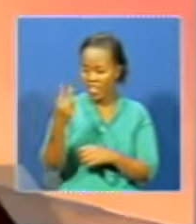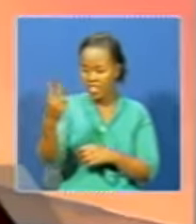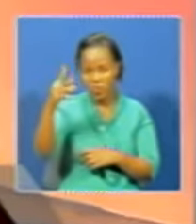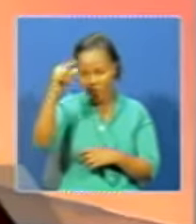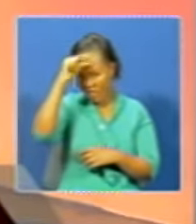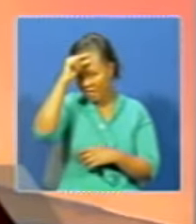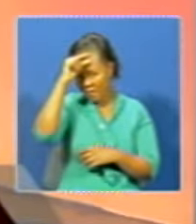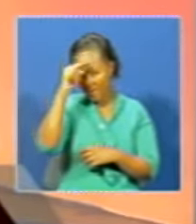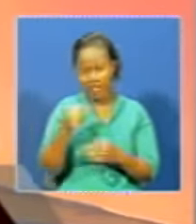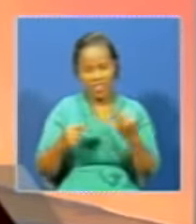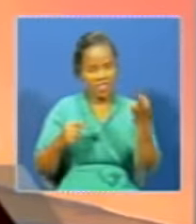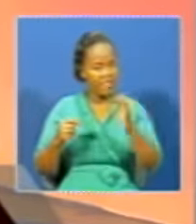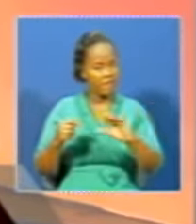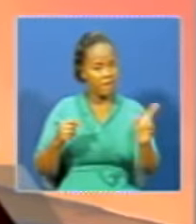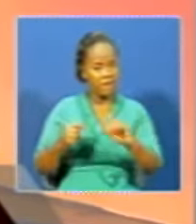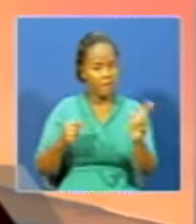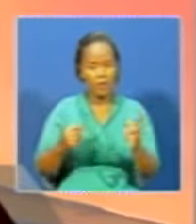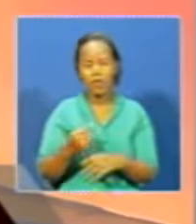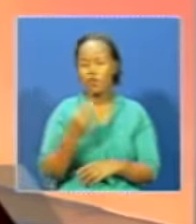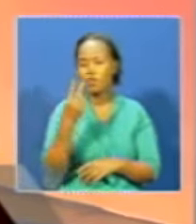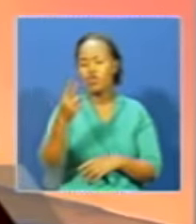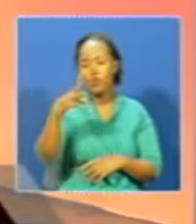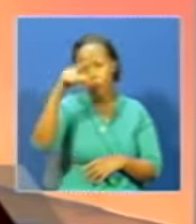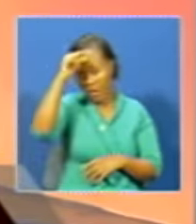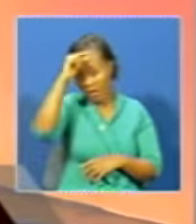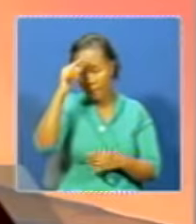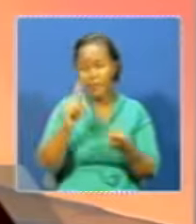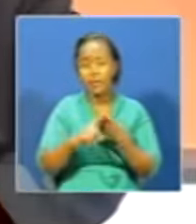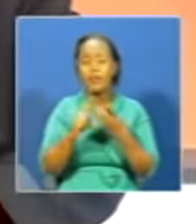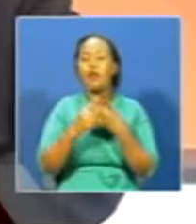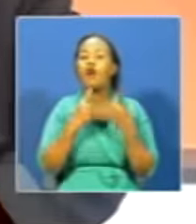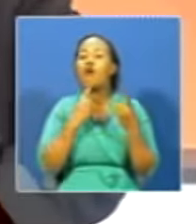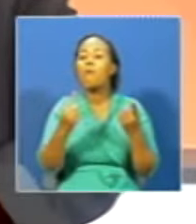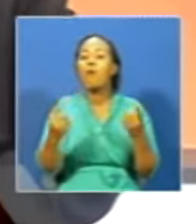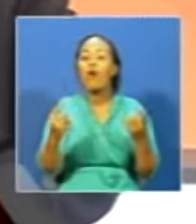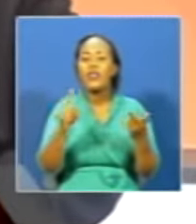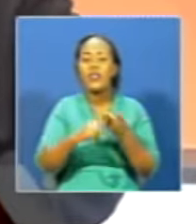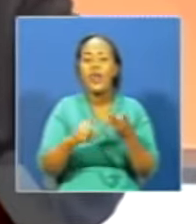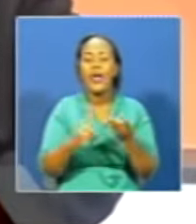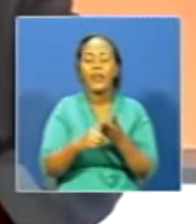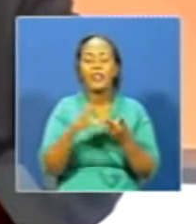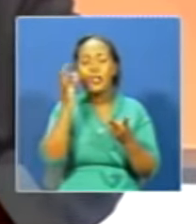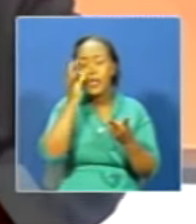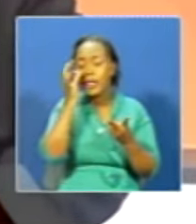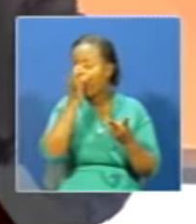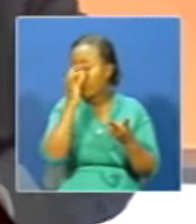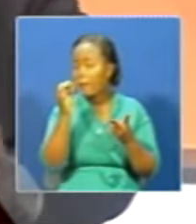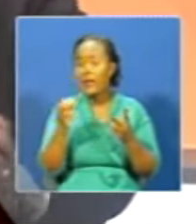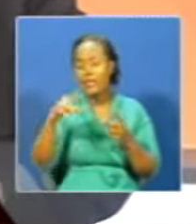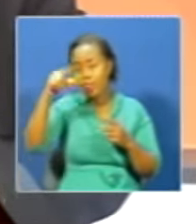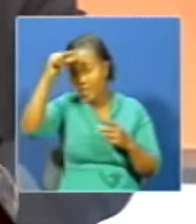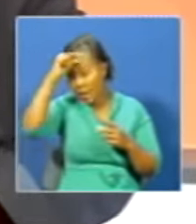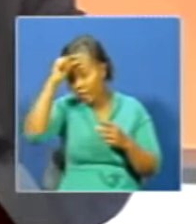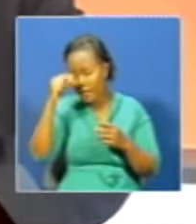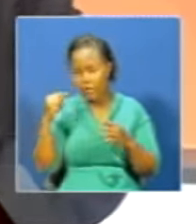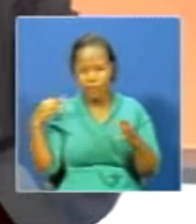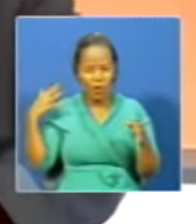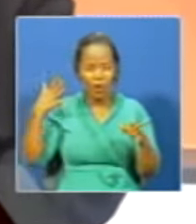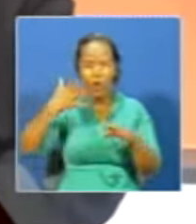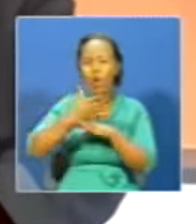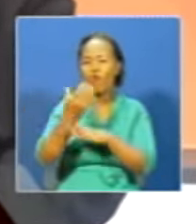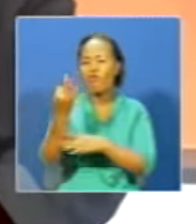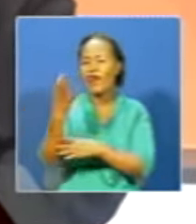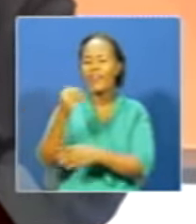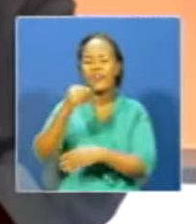Two regimes. Thanks for that correction. Yeah. Exactly, 2 regimes. That is the Moi regime and the Grand Coalition. Yeah, but over a period of 30 years. Roughly 30 Very years. Long